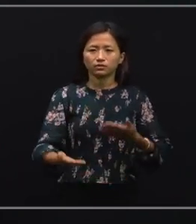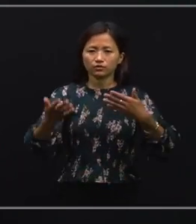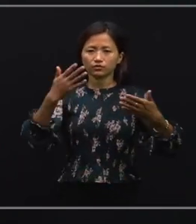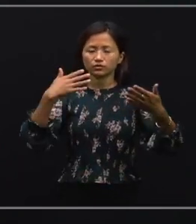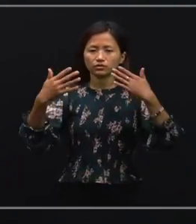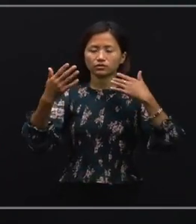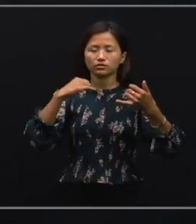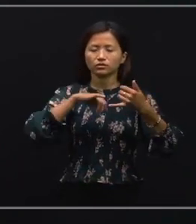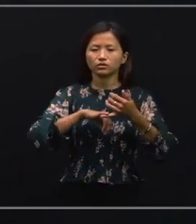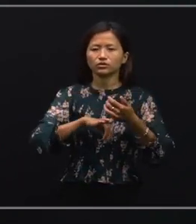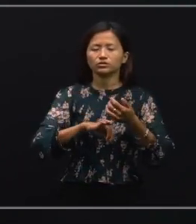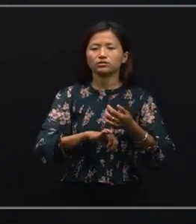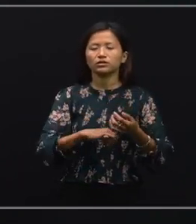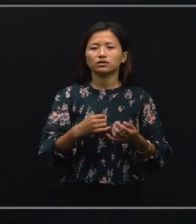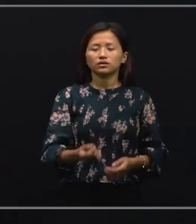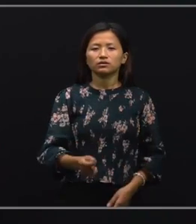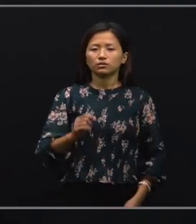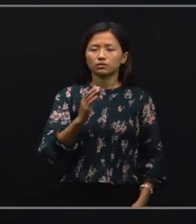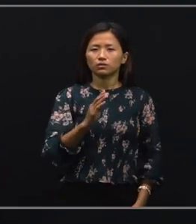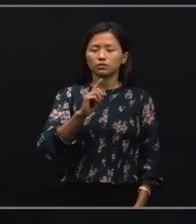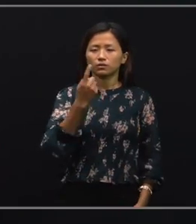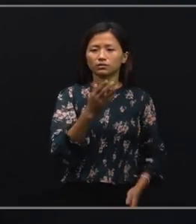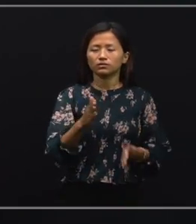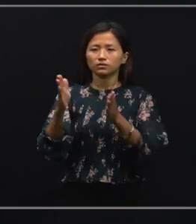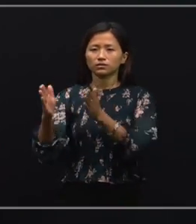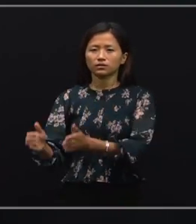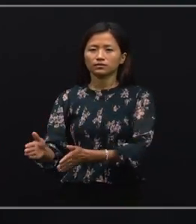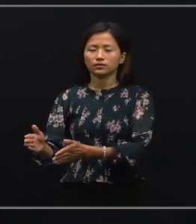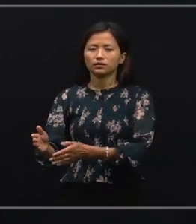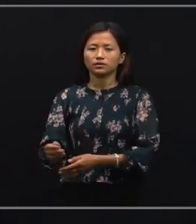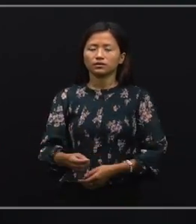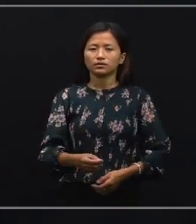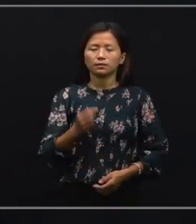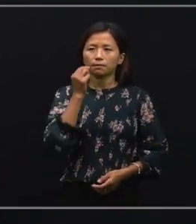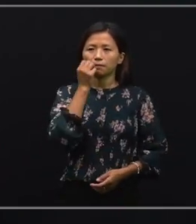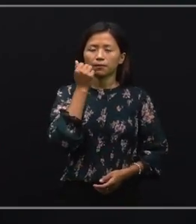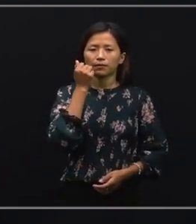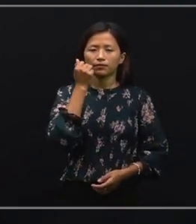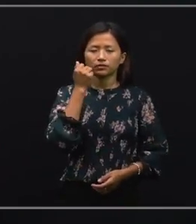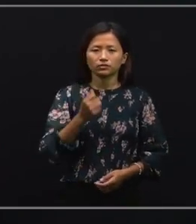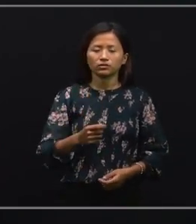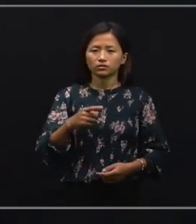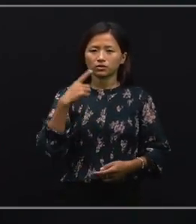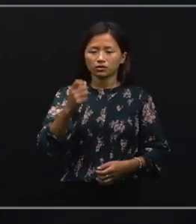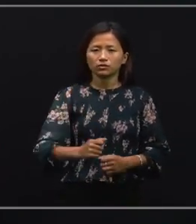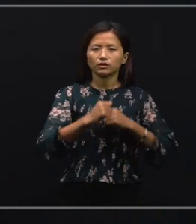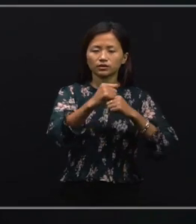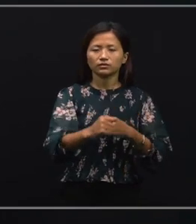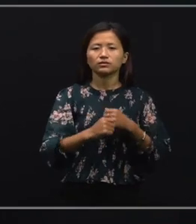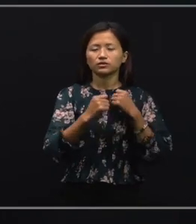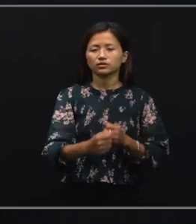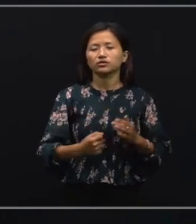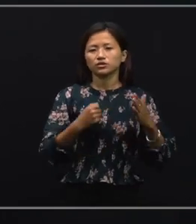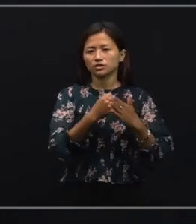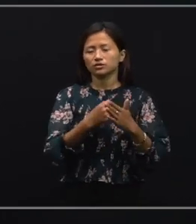were facing a situation like that. On one side, the father and his men were riding on horses, chasing after